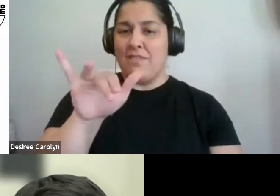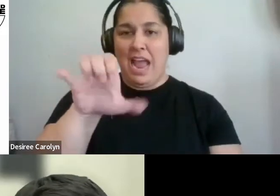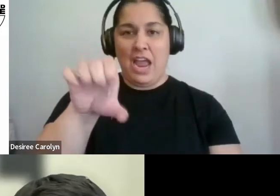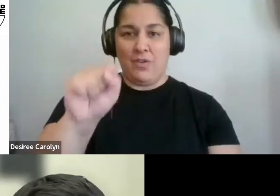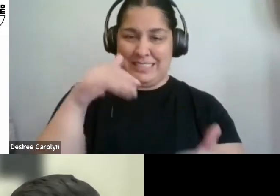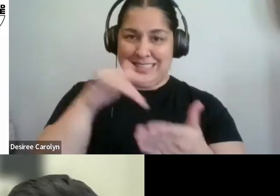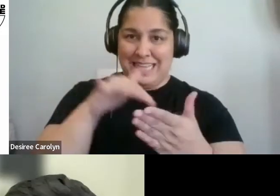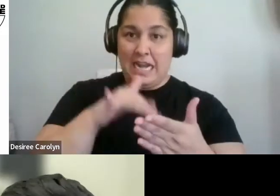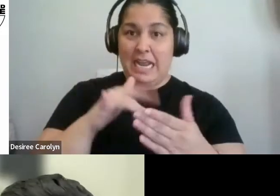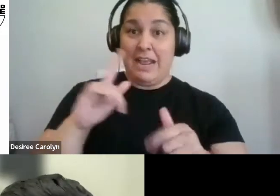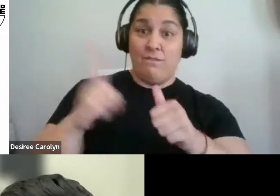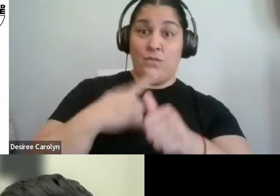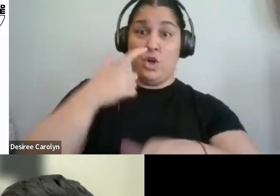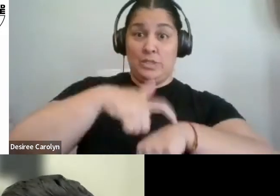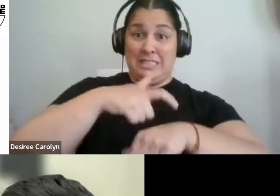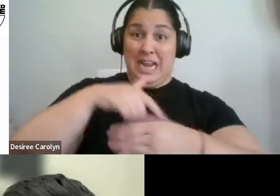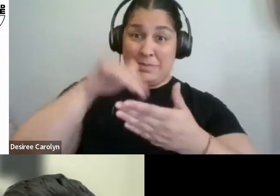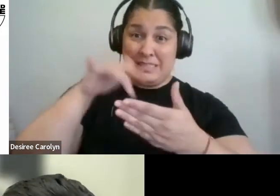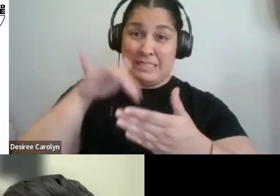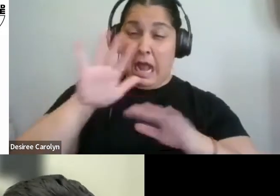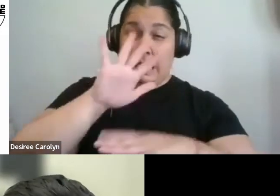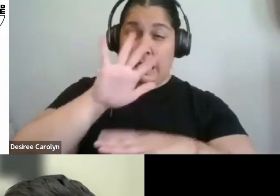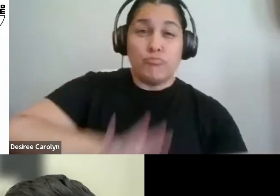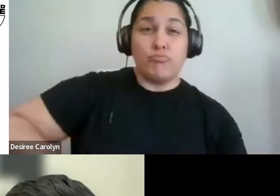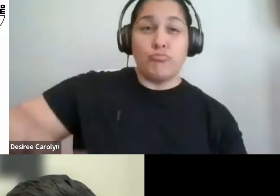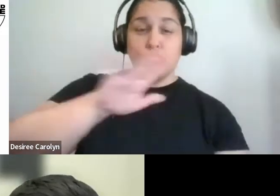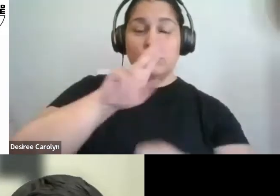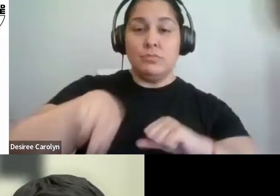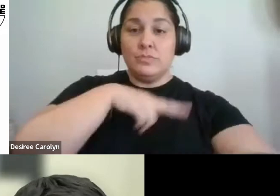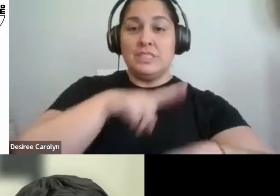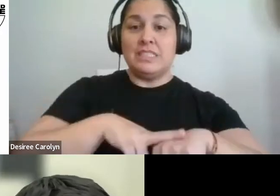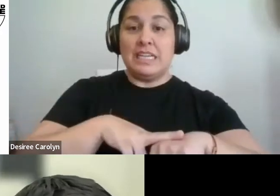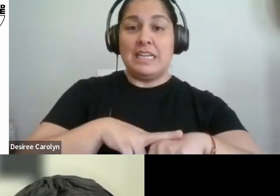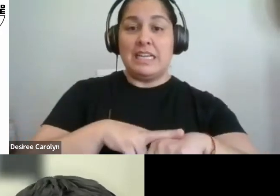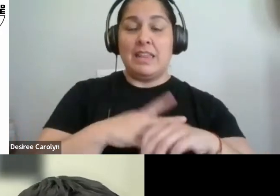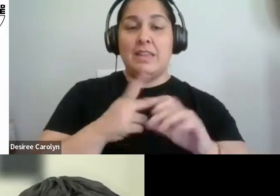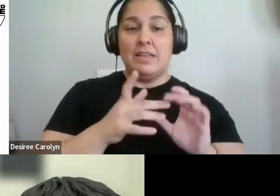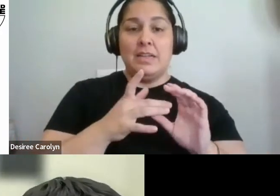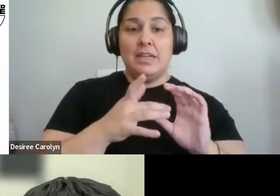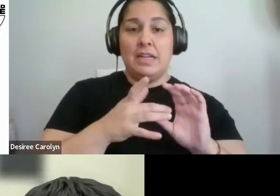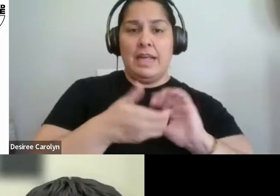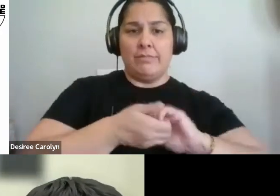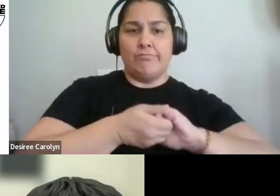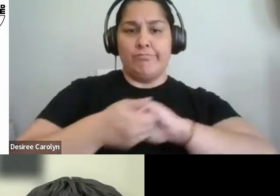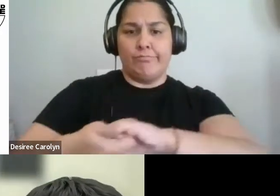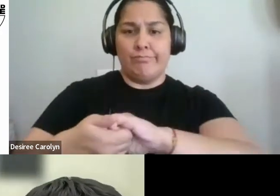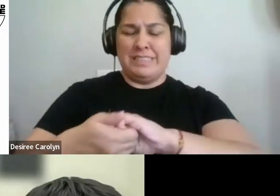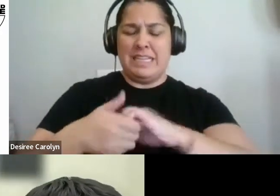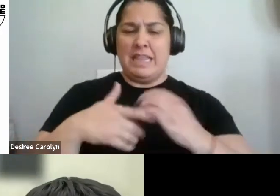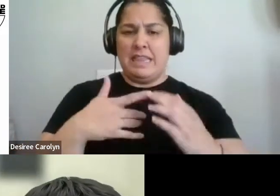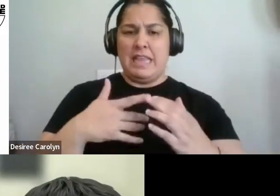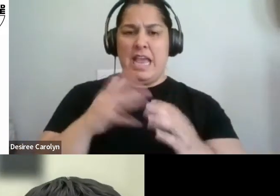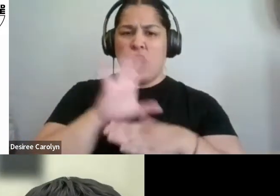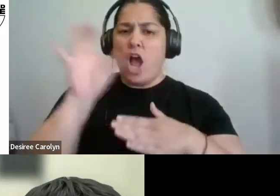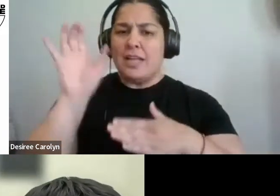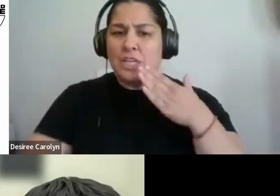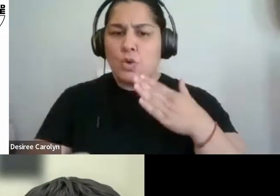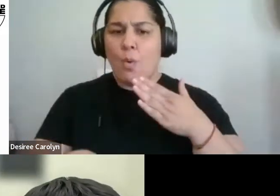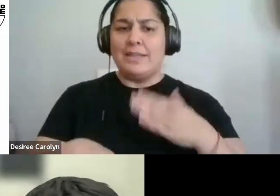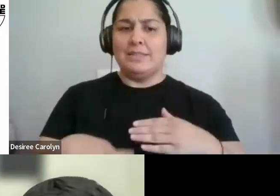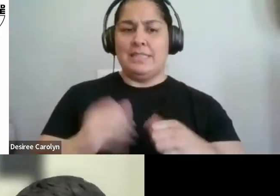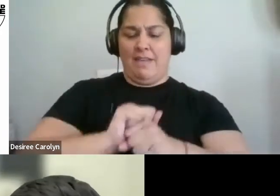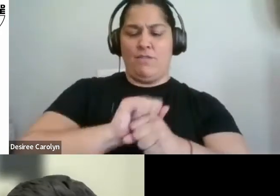recovery studies in the country. It investigates the clinical and immunological consequences of COVID, including long COVID. He's